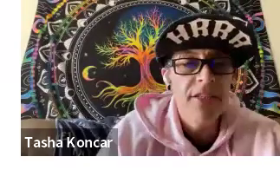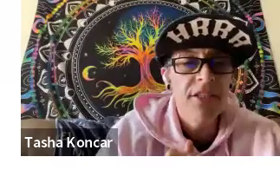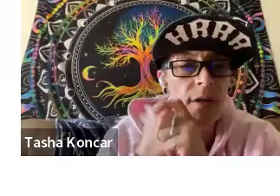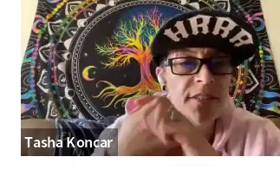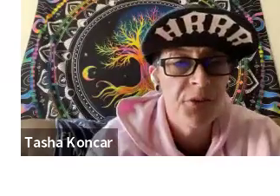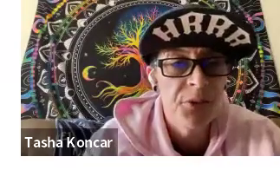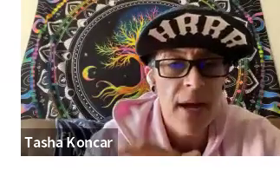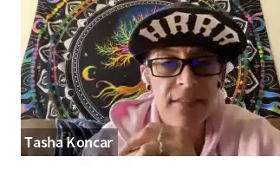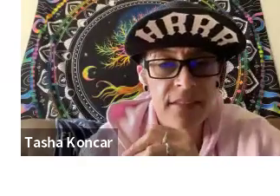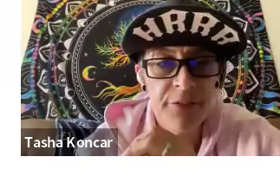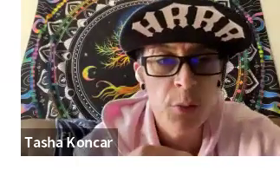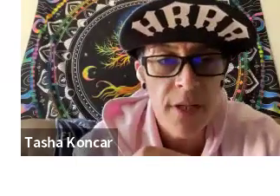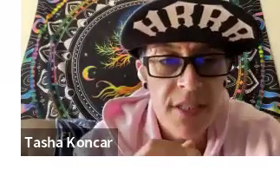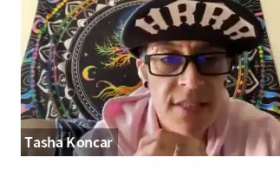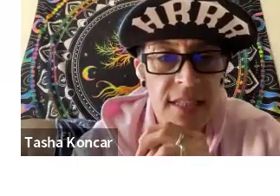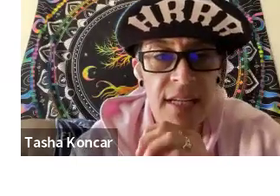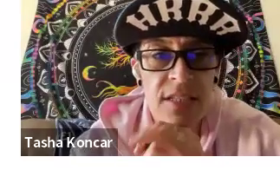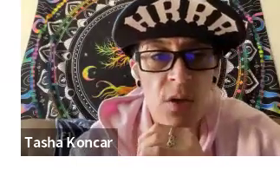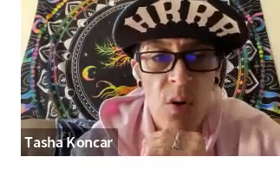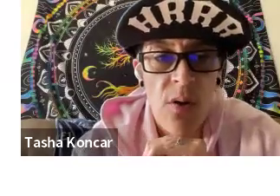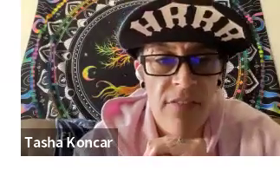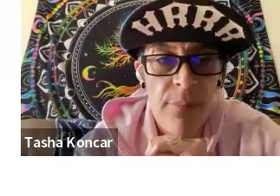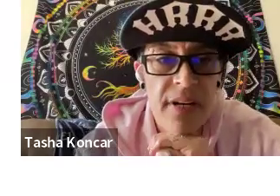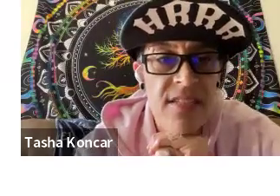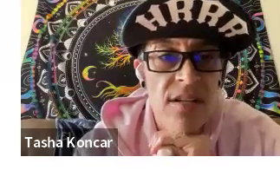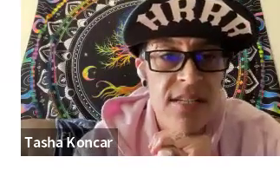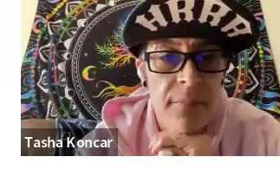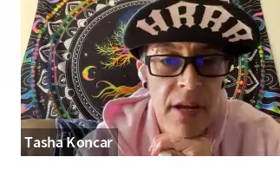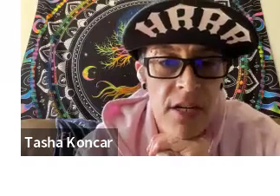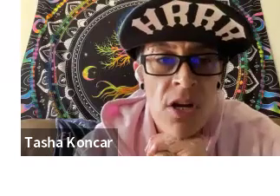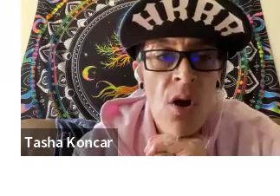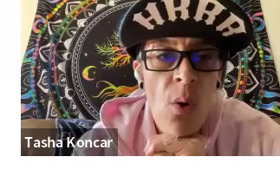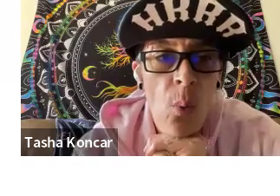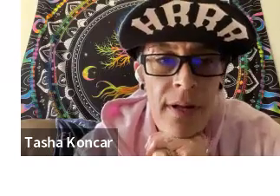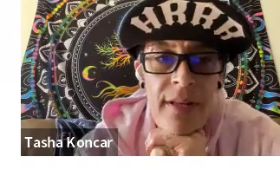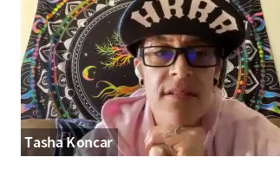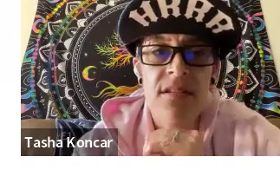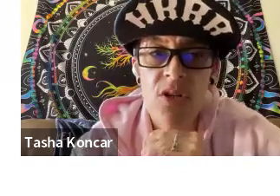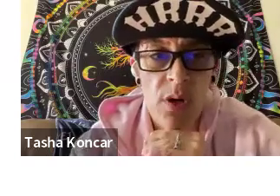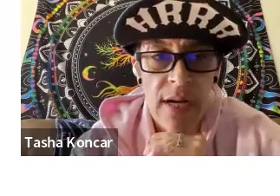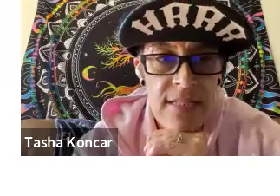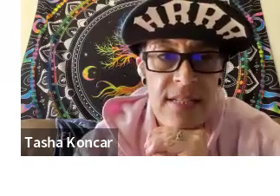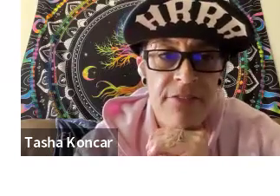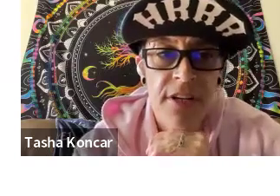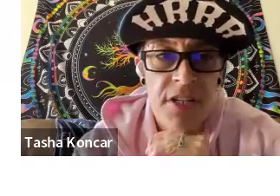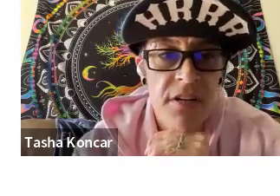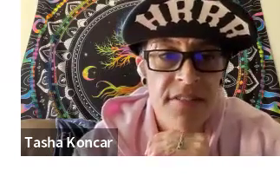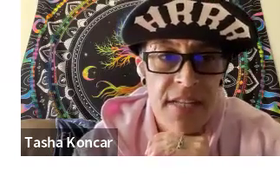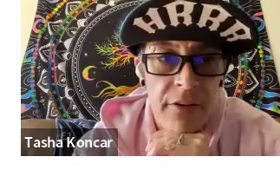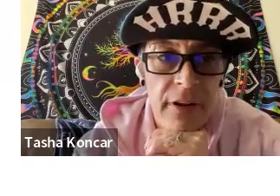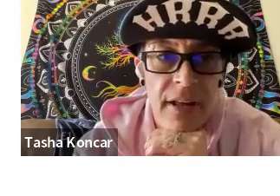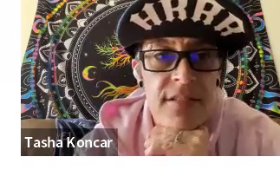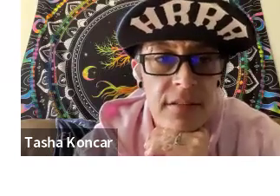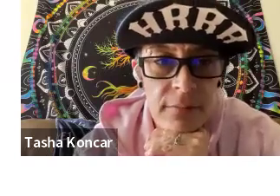I just want to ask a few questions, like, so everybody's on the same page. What is your guys' definition